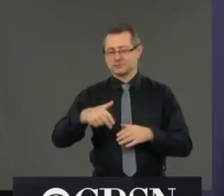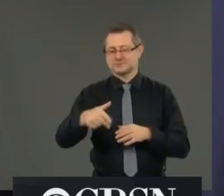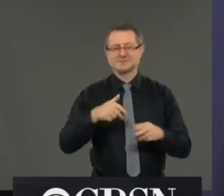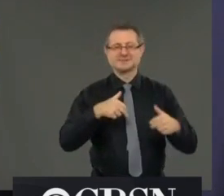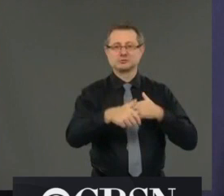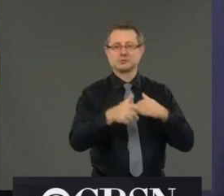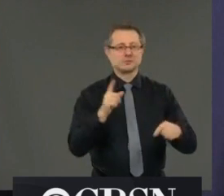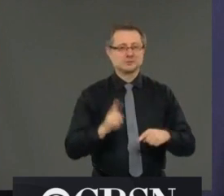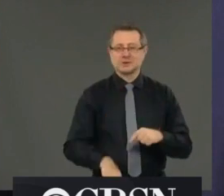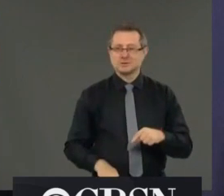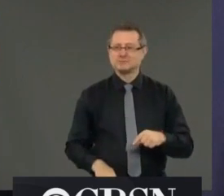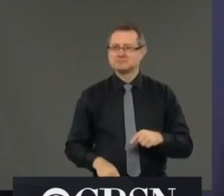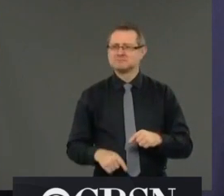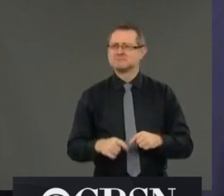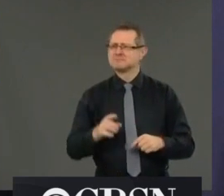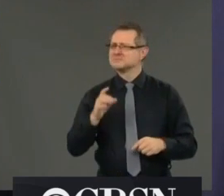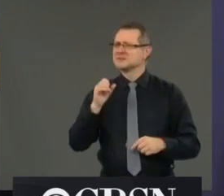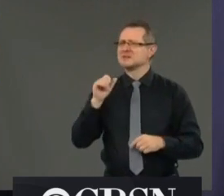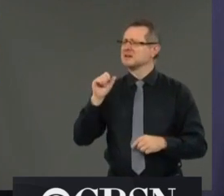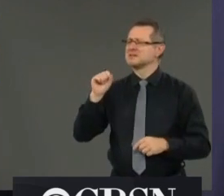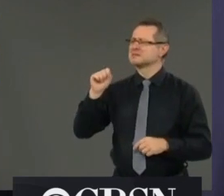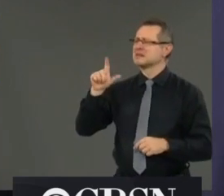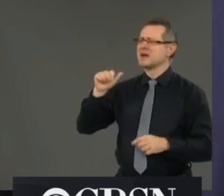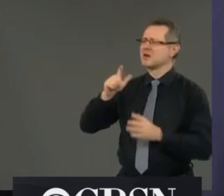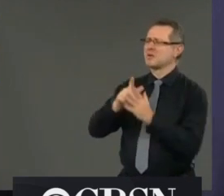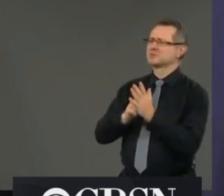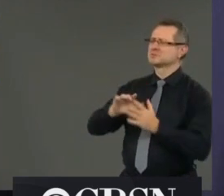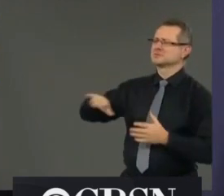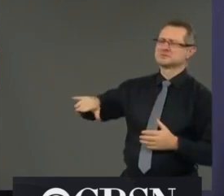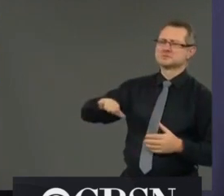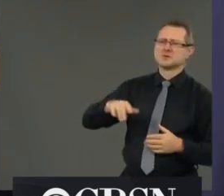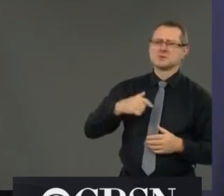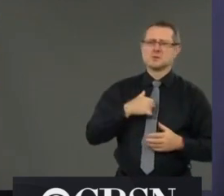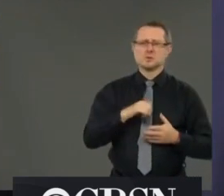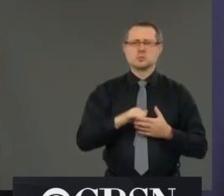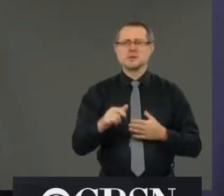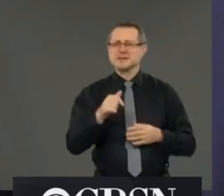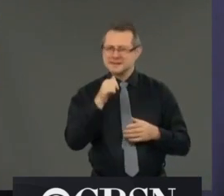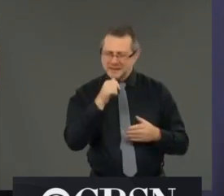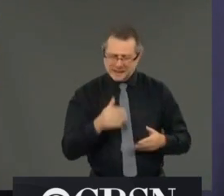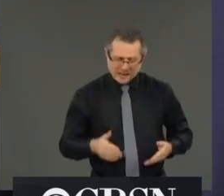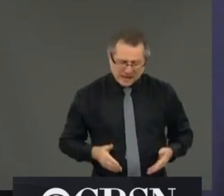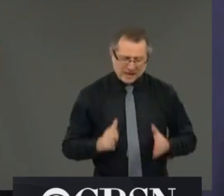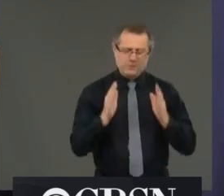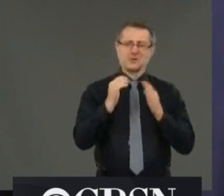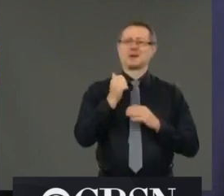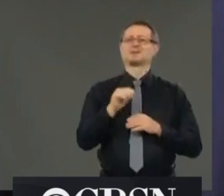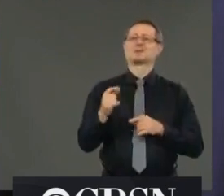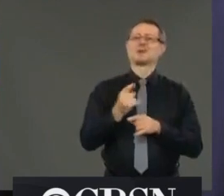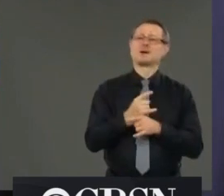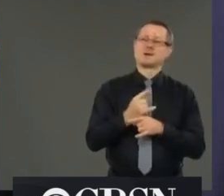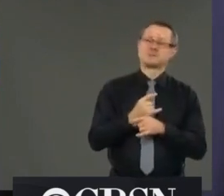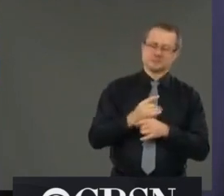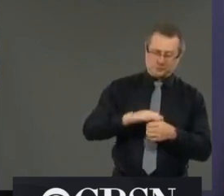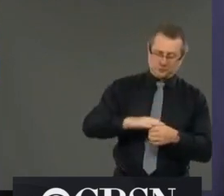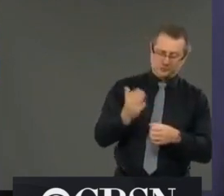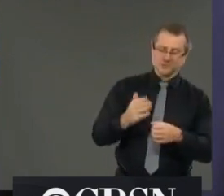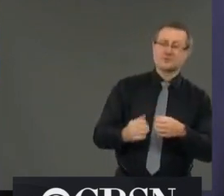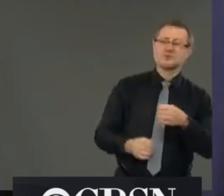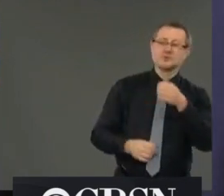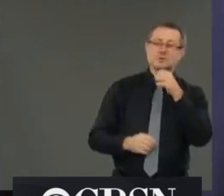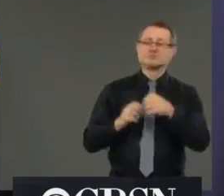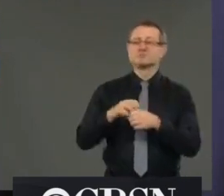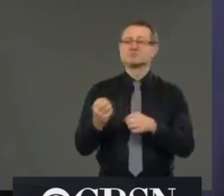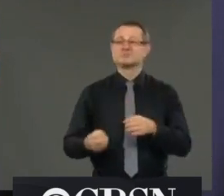Forget the SLA law. You can't drink an alcoholic beverage on the sidewalk. Zach violates it all the